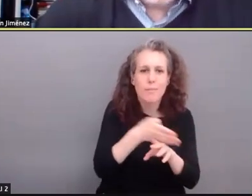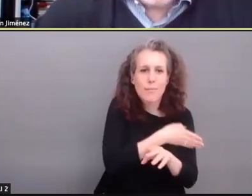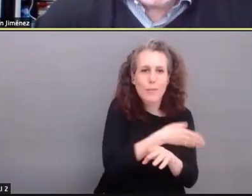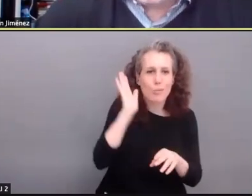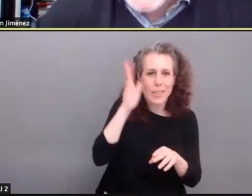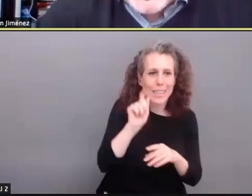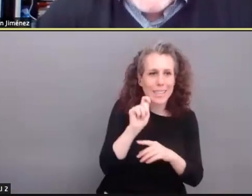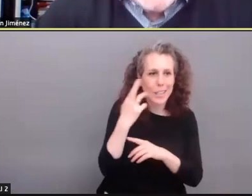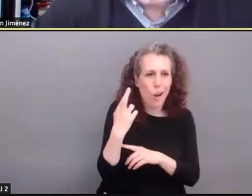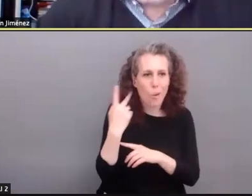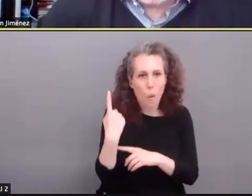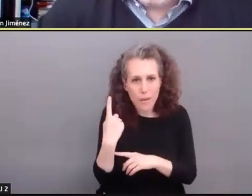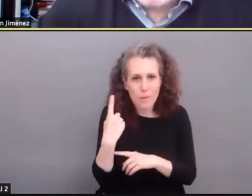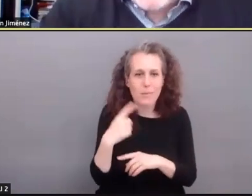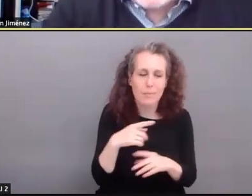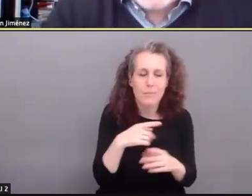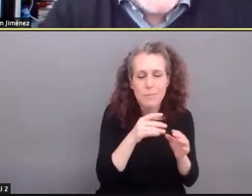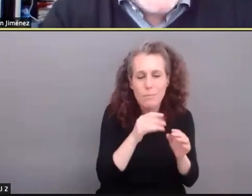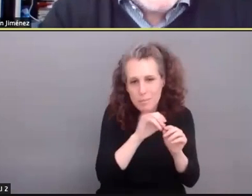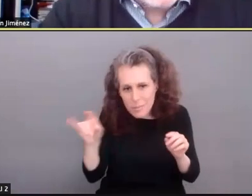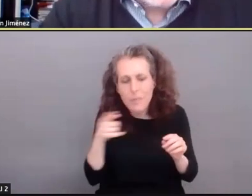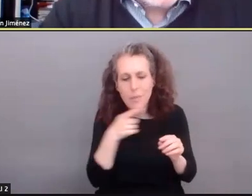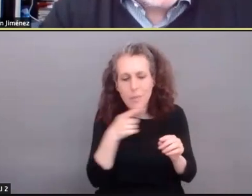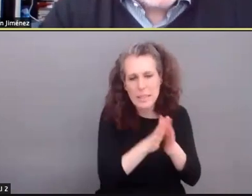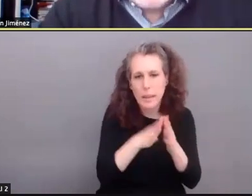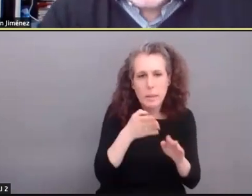minutes before.